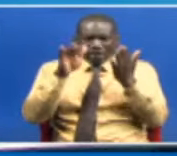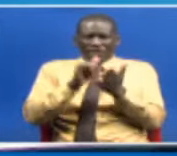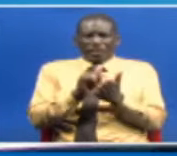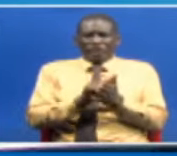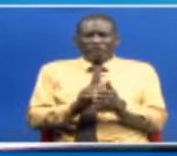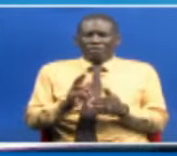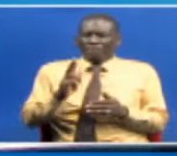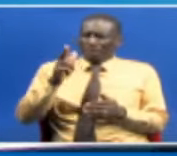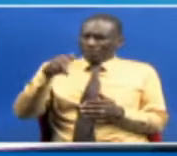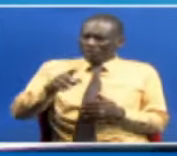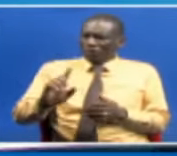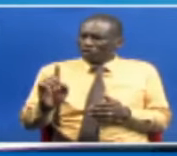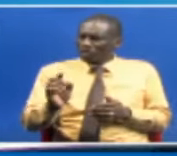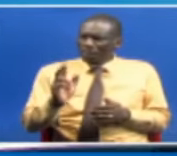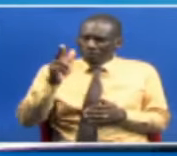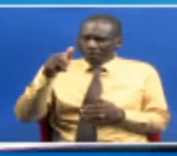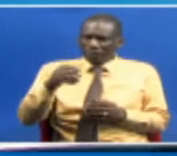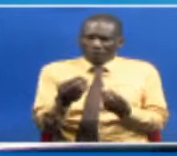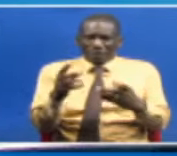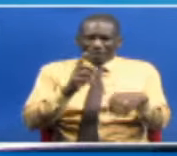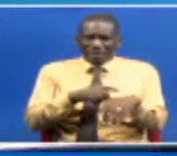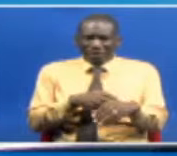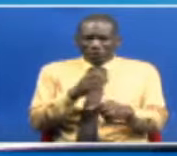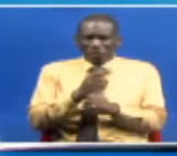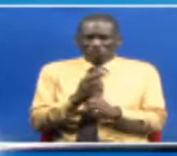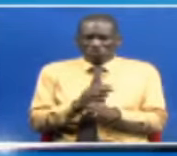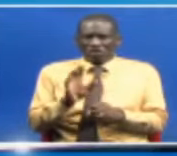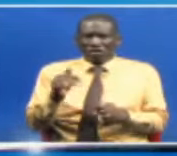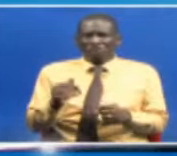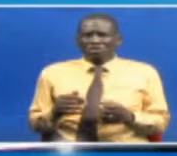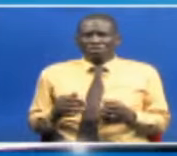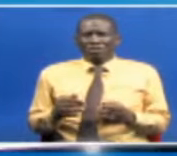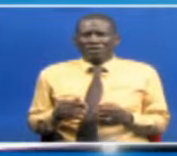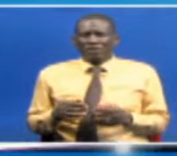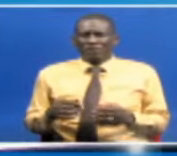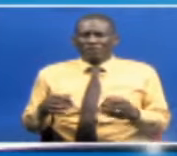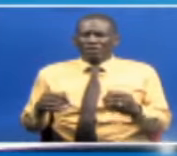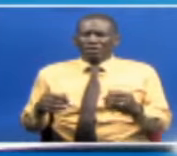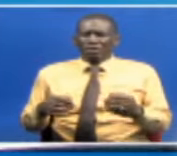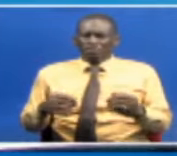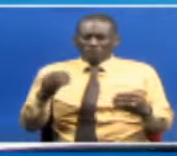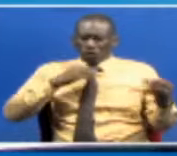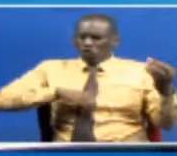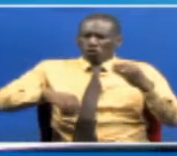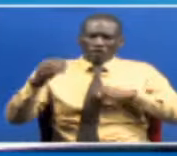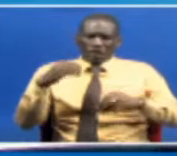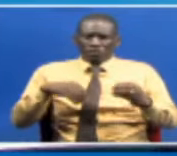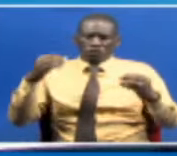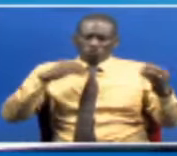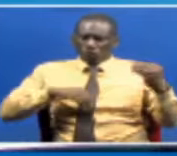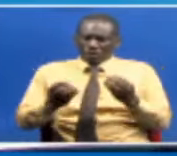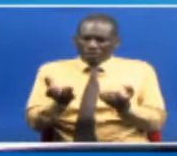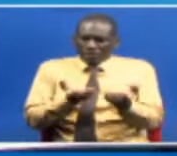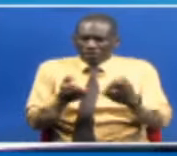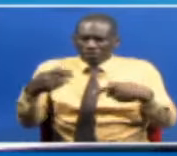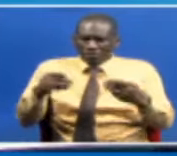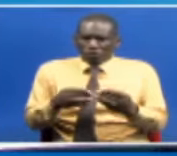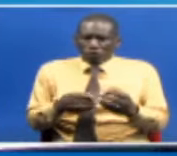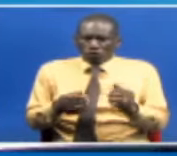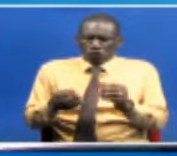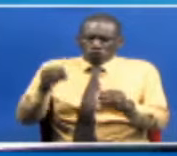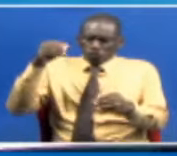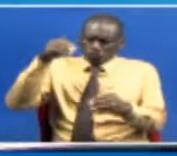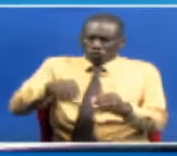paraffin many times is used by the unscrupulous traders to adulterate diesel and